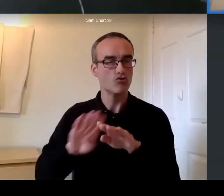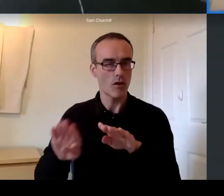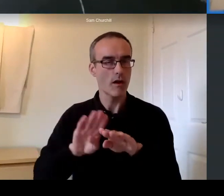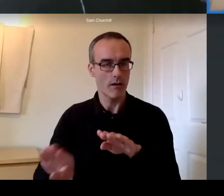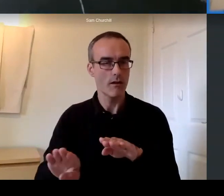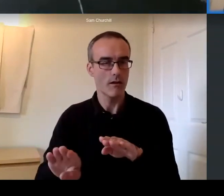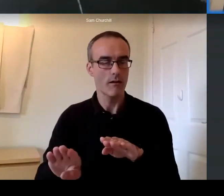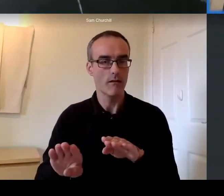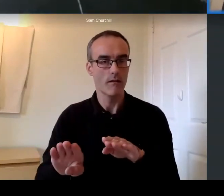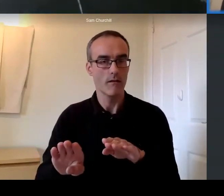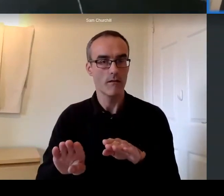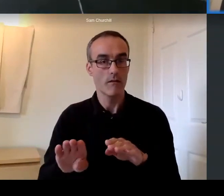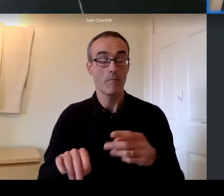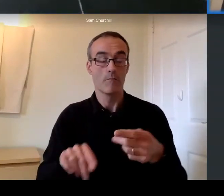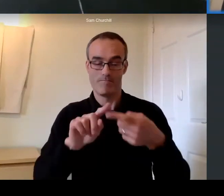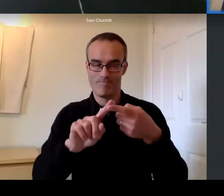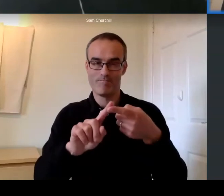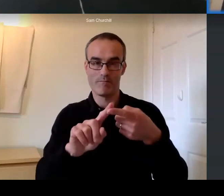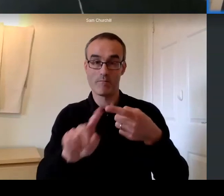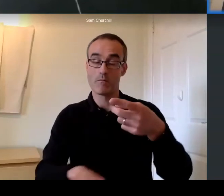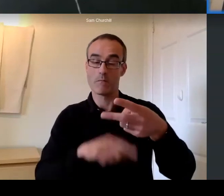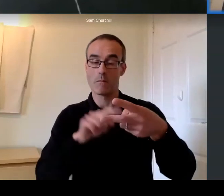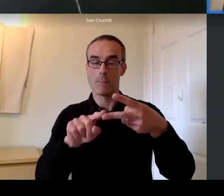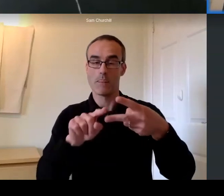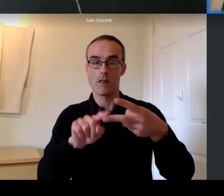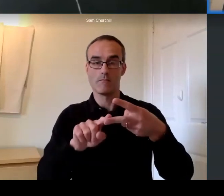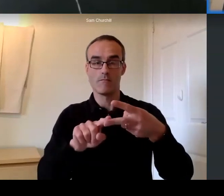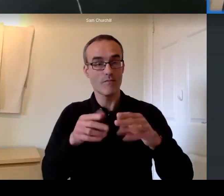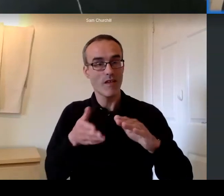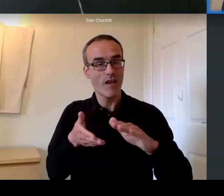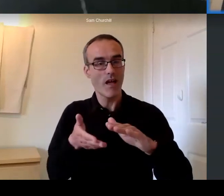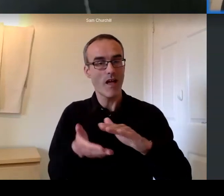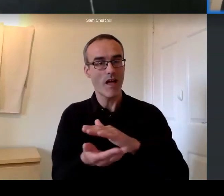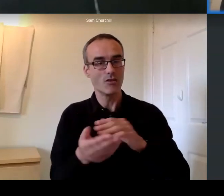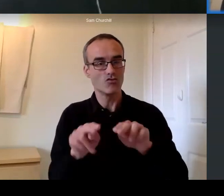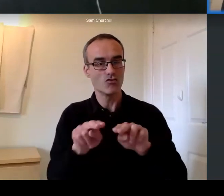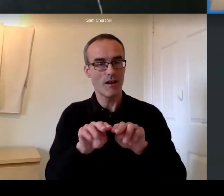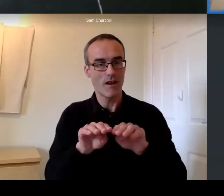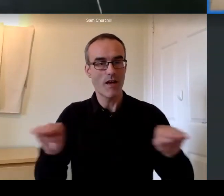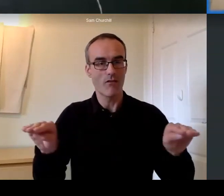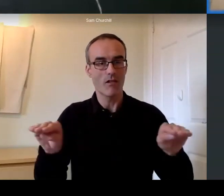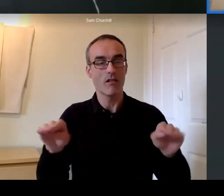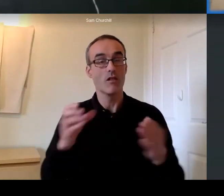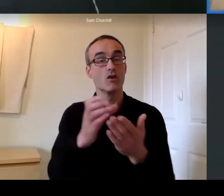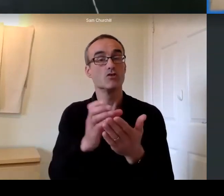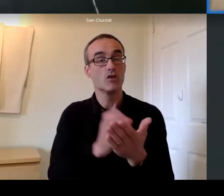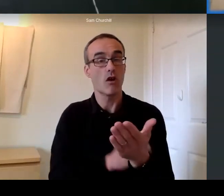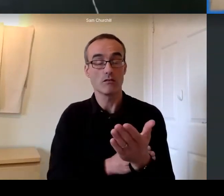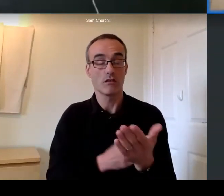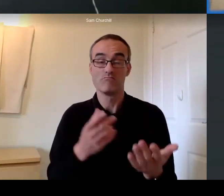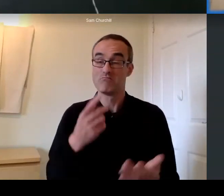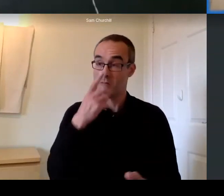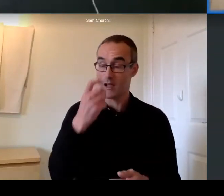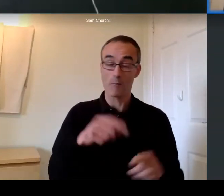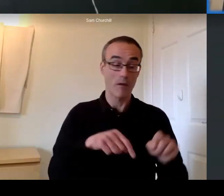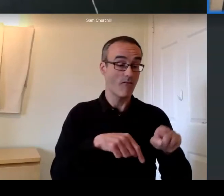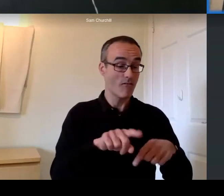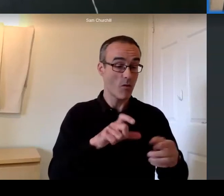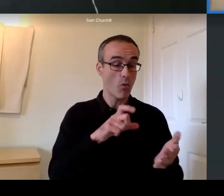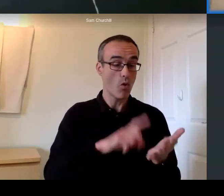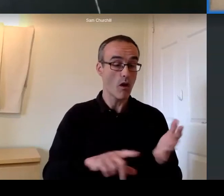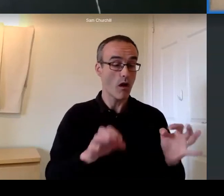at an entry level, we've actually created the entry level Sporting Equals Charter. So that can be anybody from a football club to an